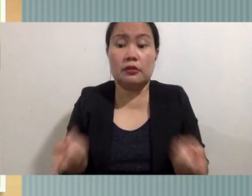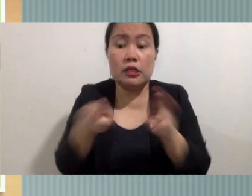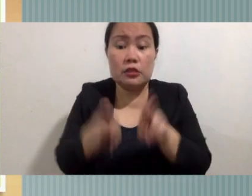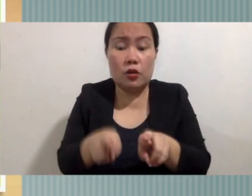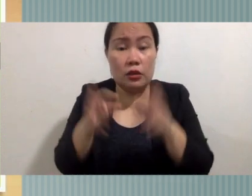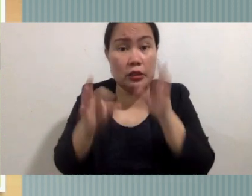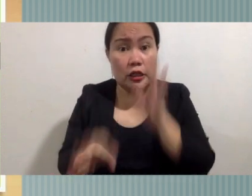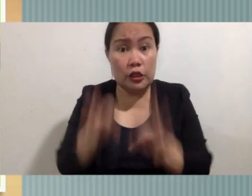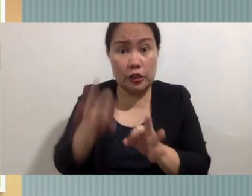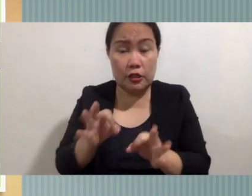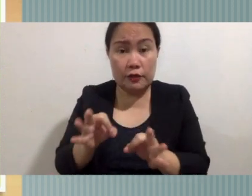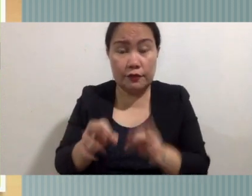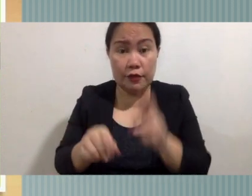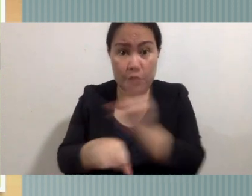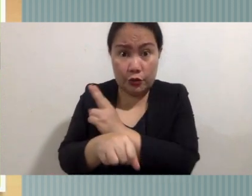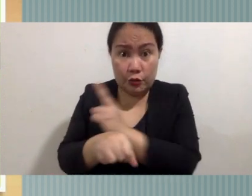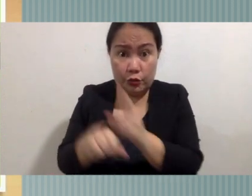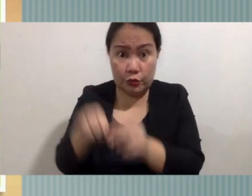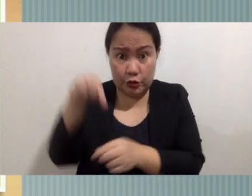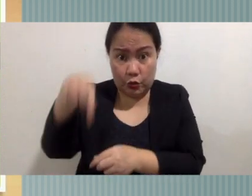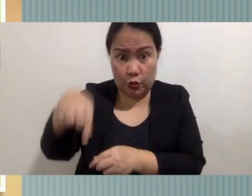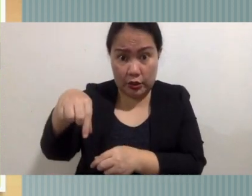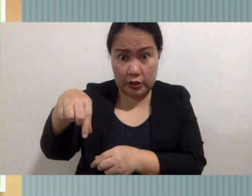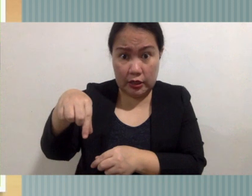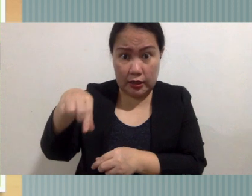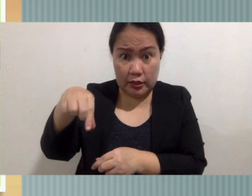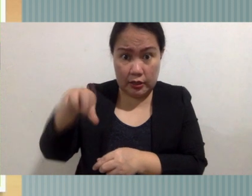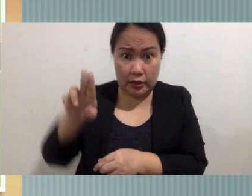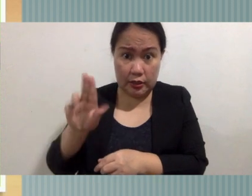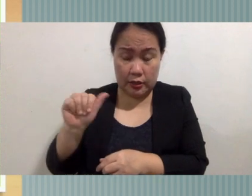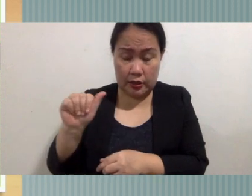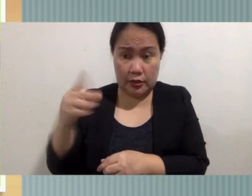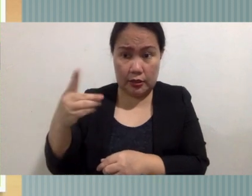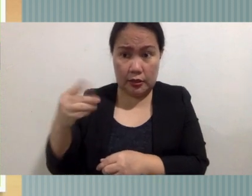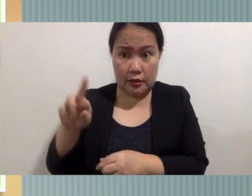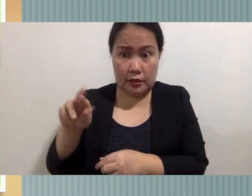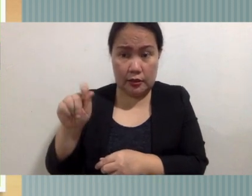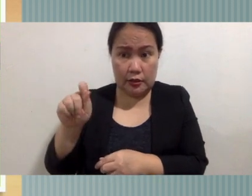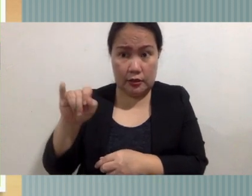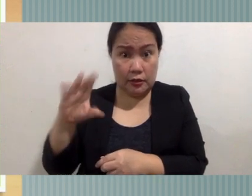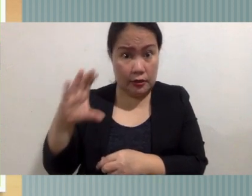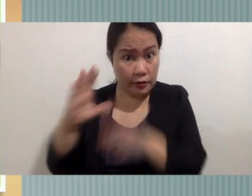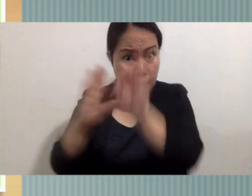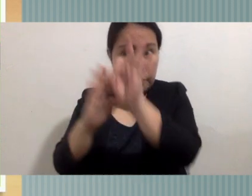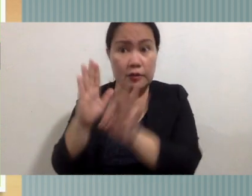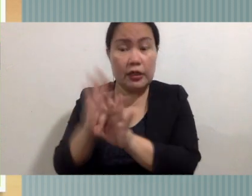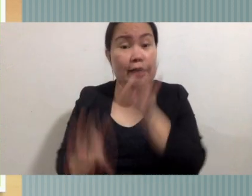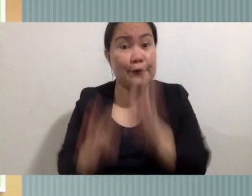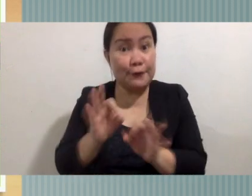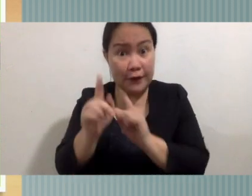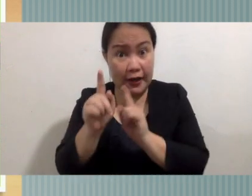kapag gumamit ka ng quadratic formula. So, kapag ginamit mo to, at ang lumabas ay